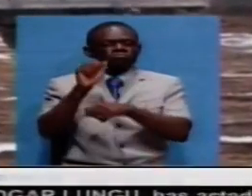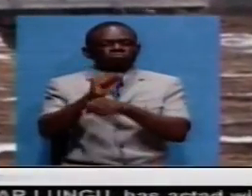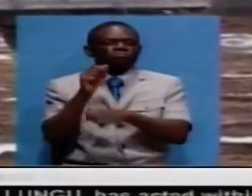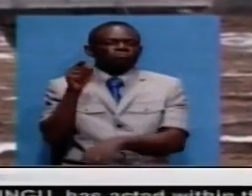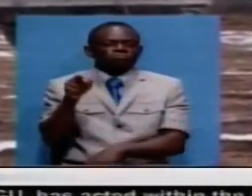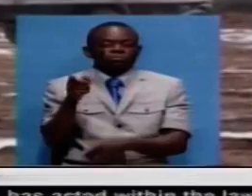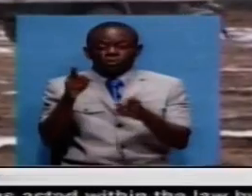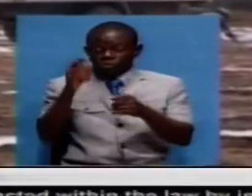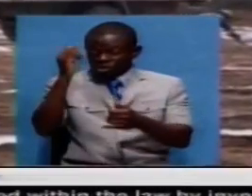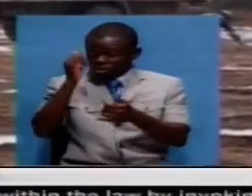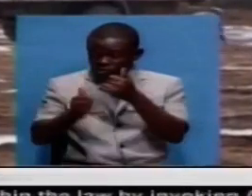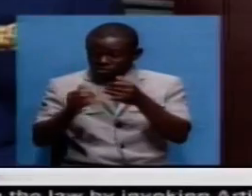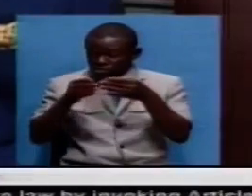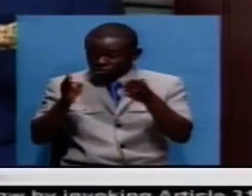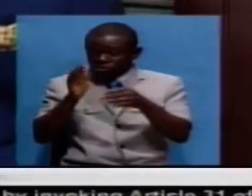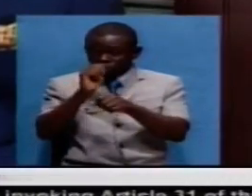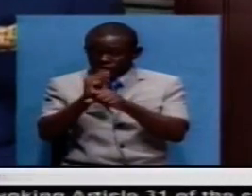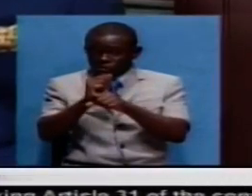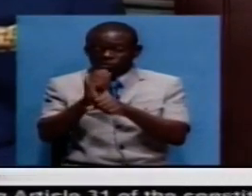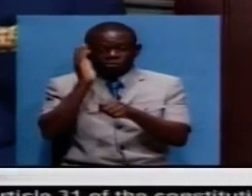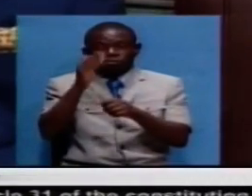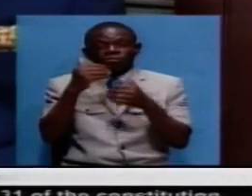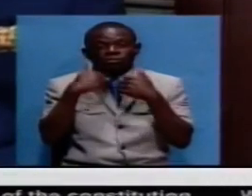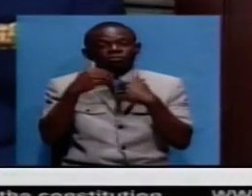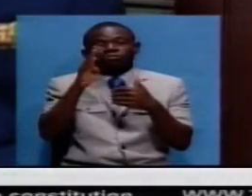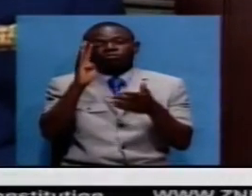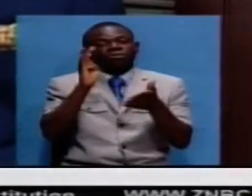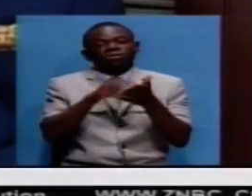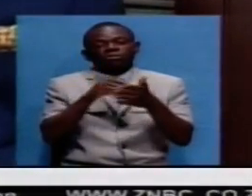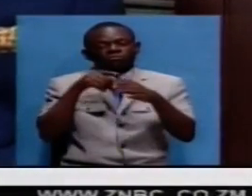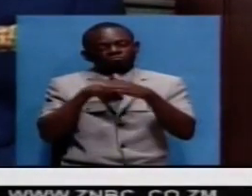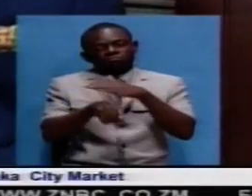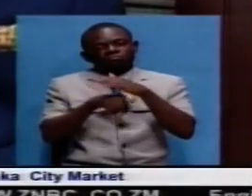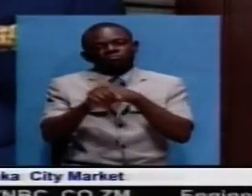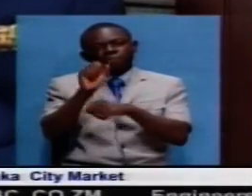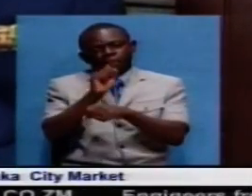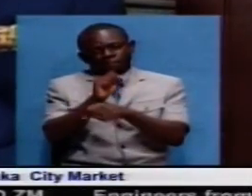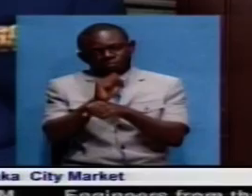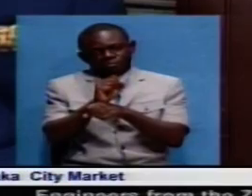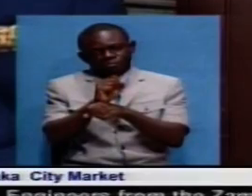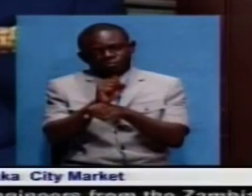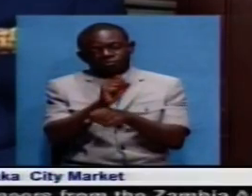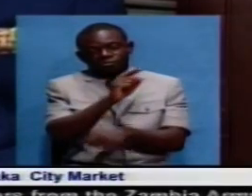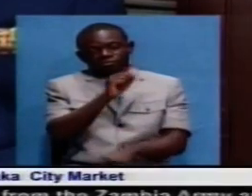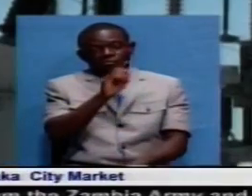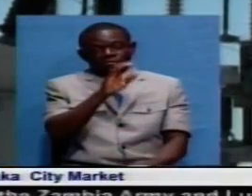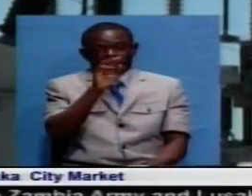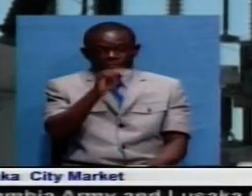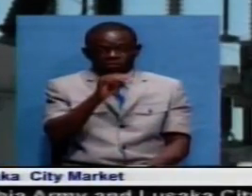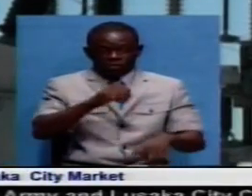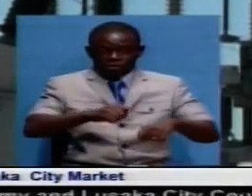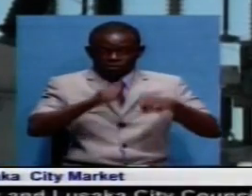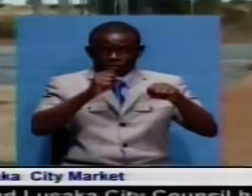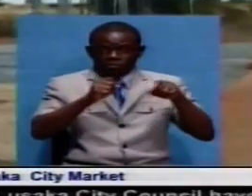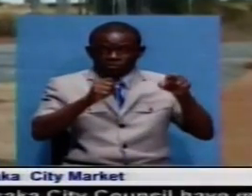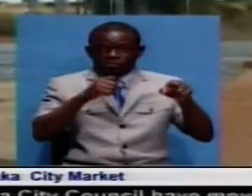once fully operational. According to ZCCMIA Chief Executive Officer Pius Kasoro, the cement plant will also be producing